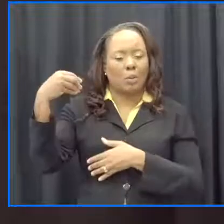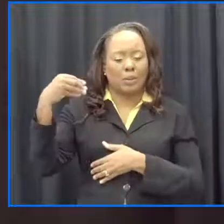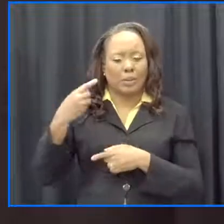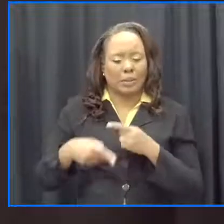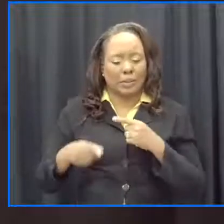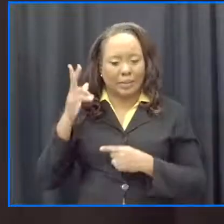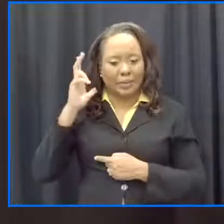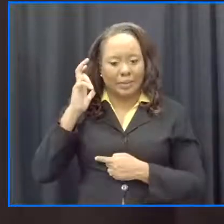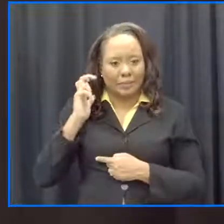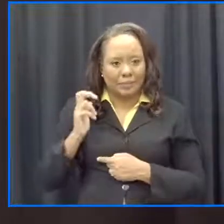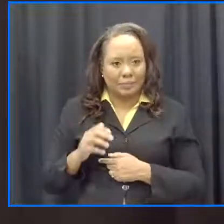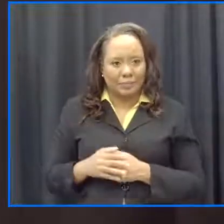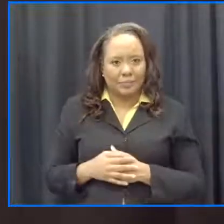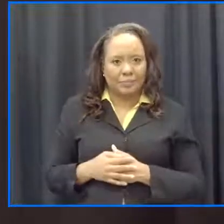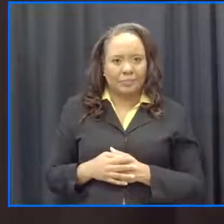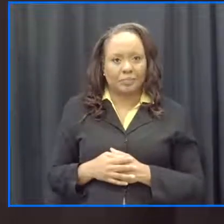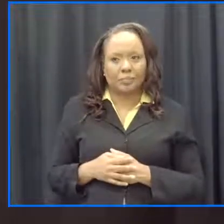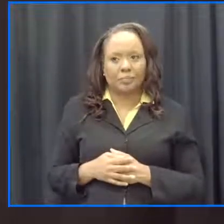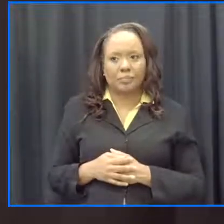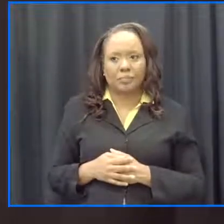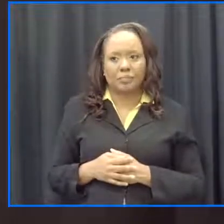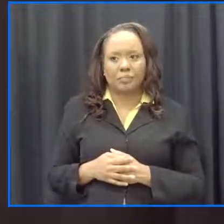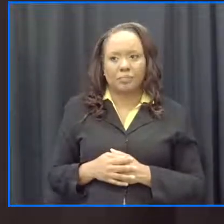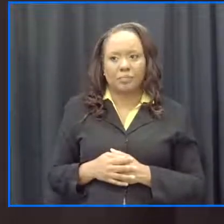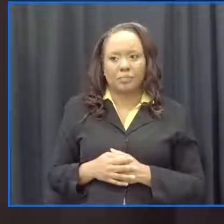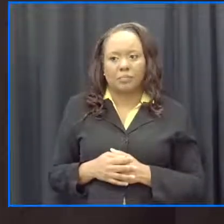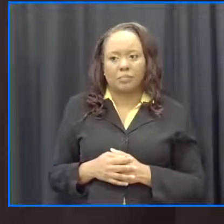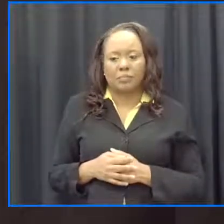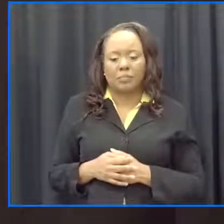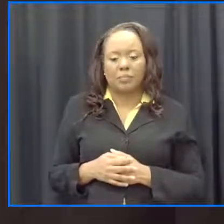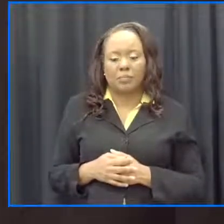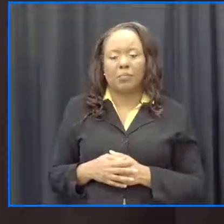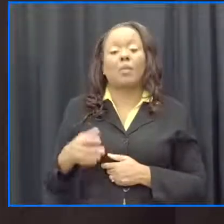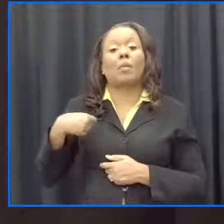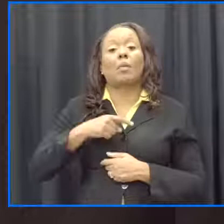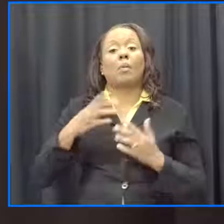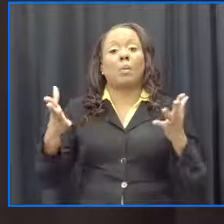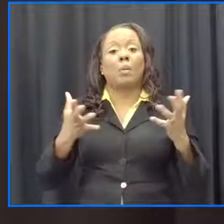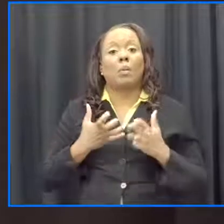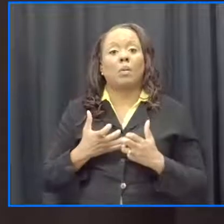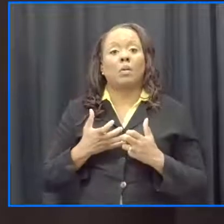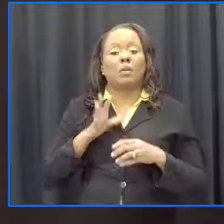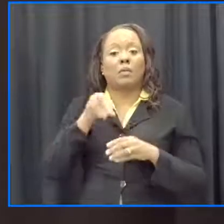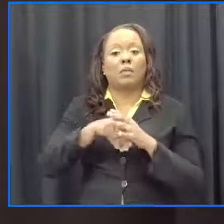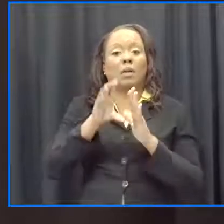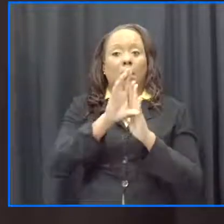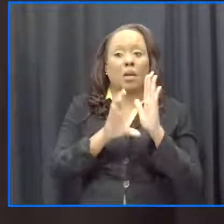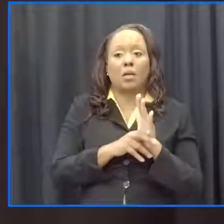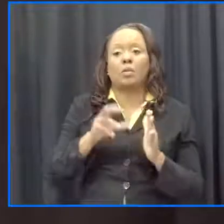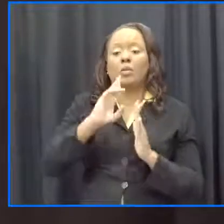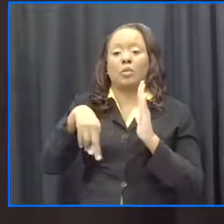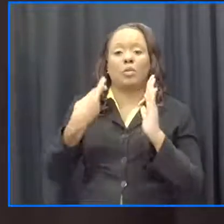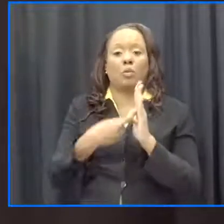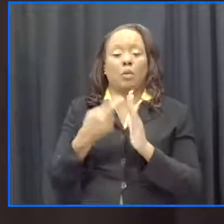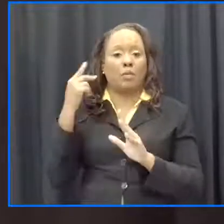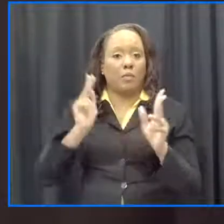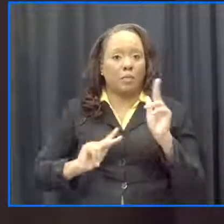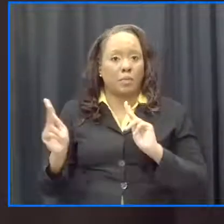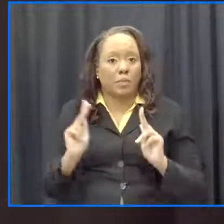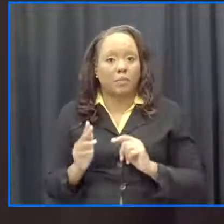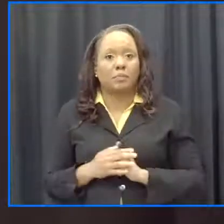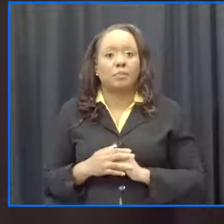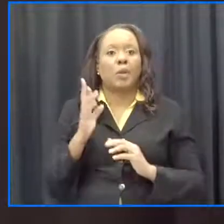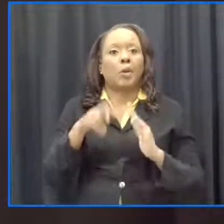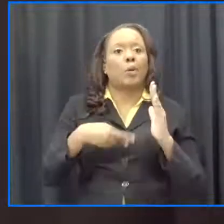is timely. The nature of the public service, the role of the public servant in politics, citizenship